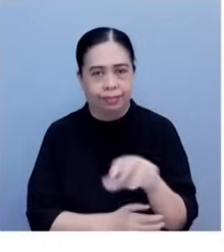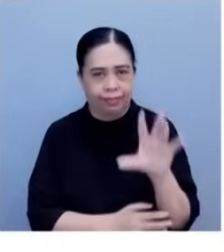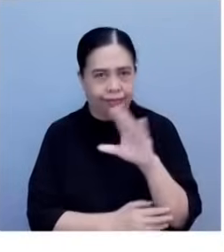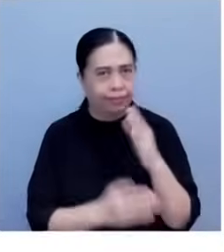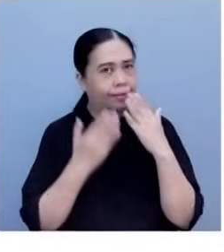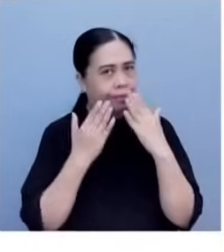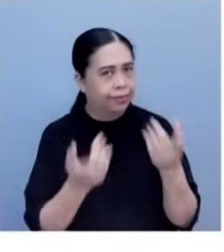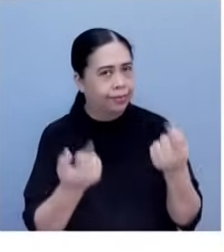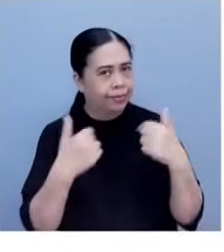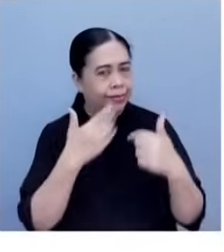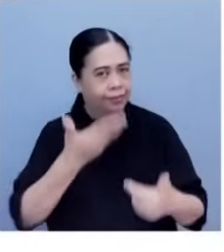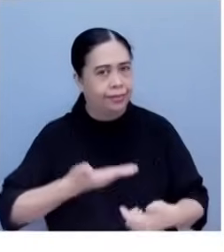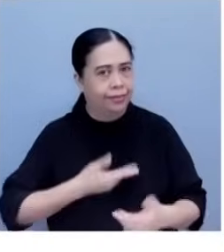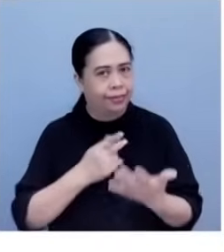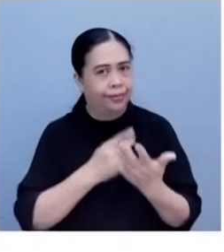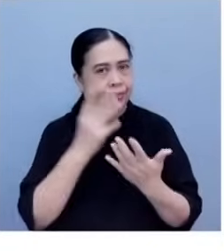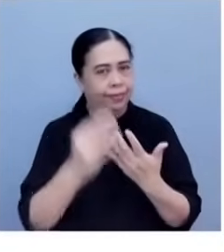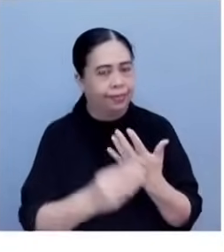us today and welcome to the program.